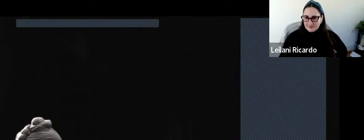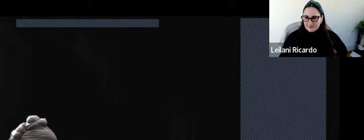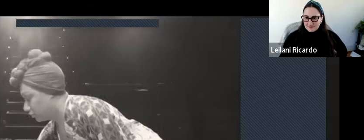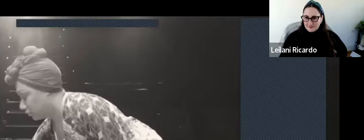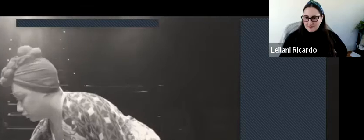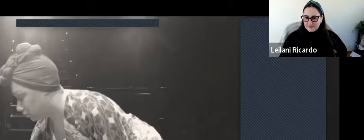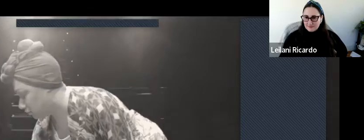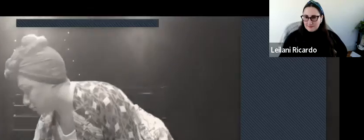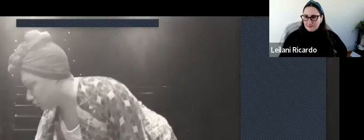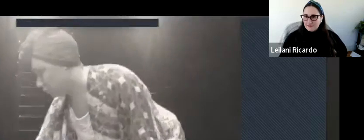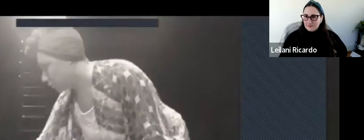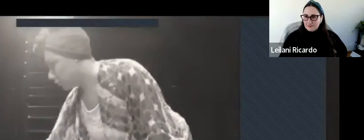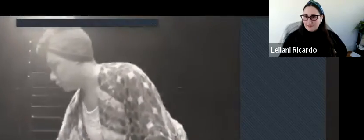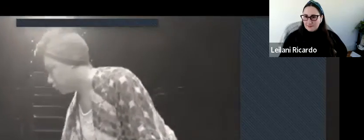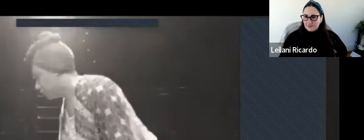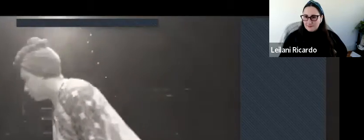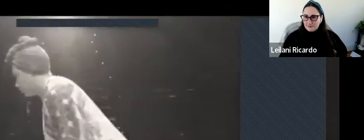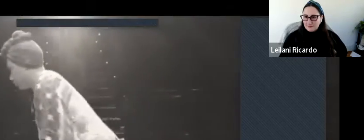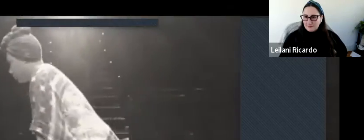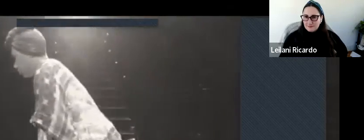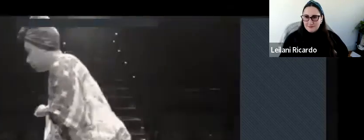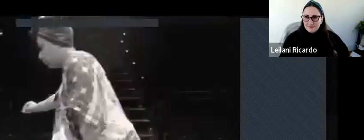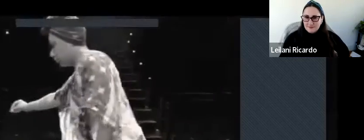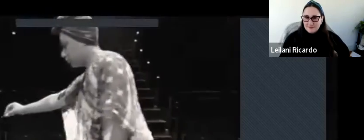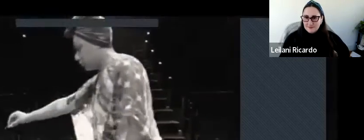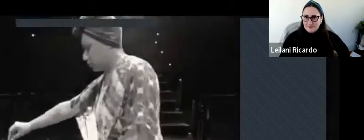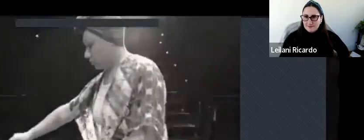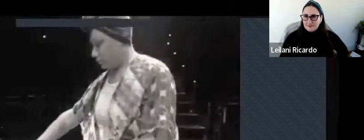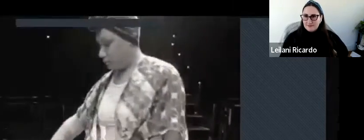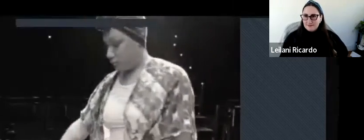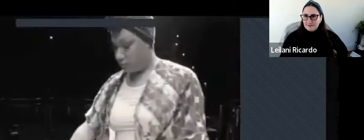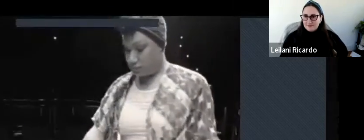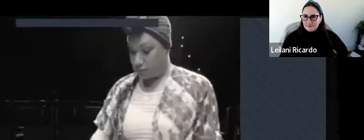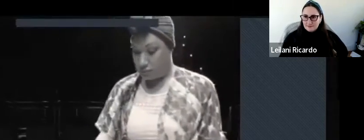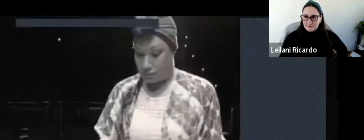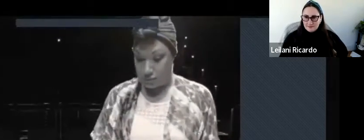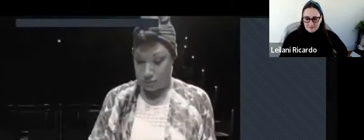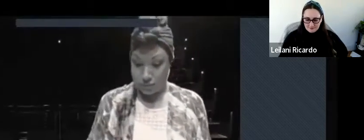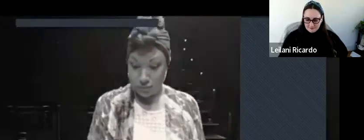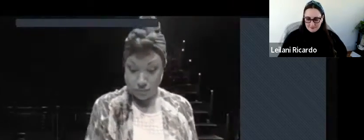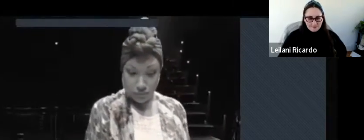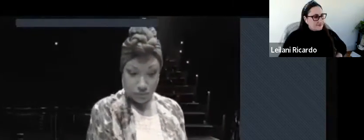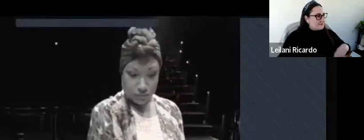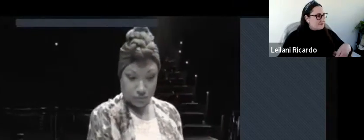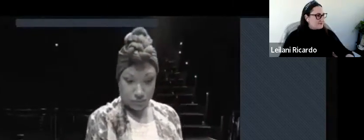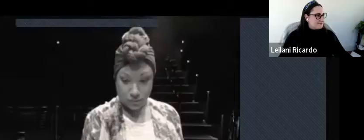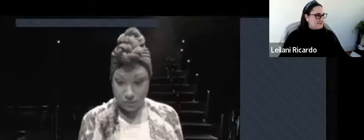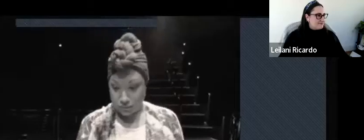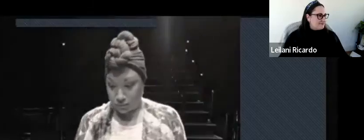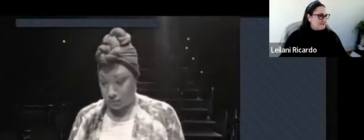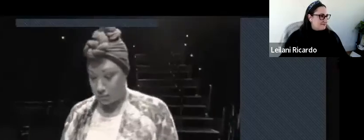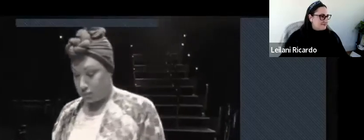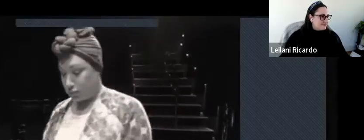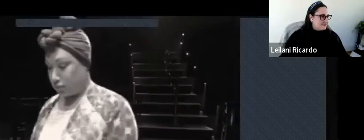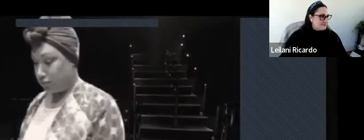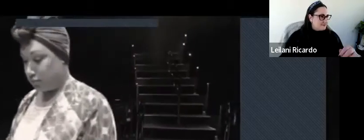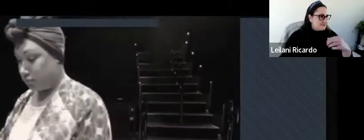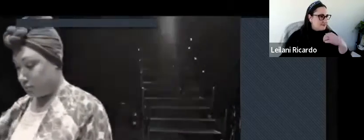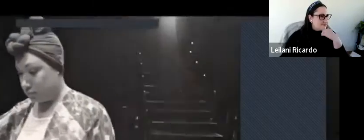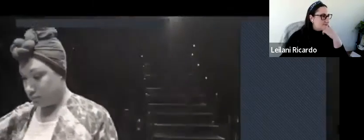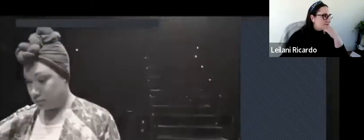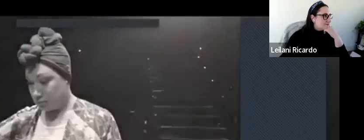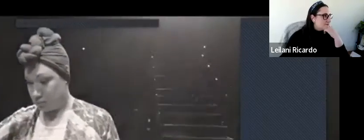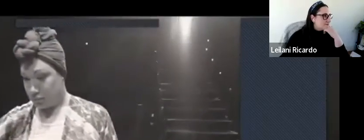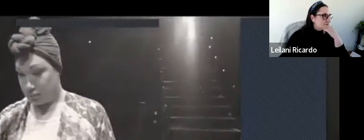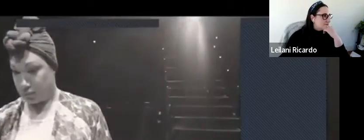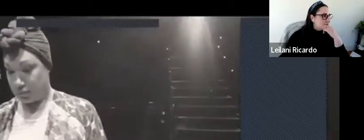Great spirits, I call you in the most humbling of reverence to guide me, my each